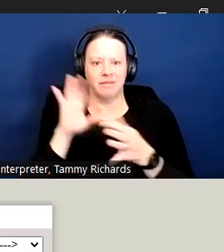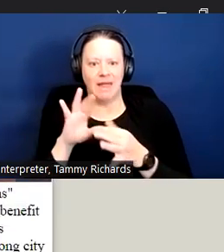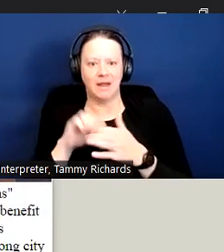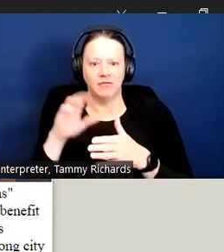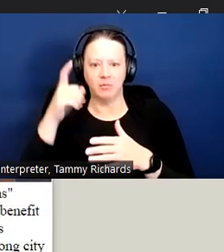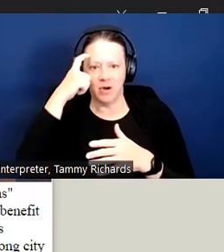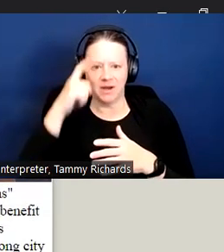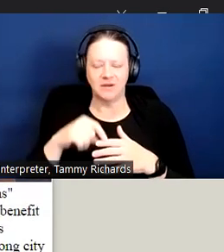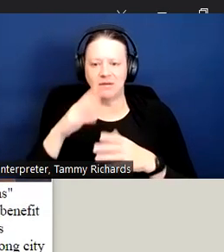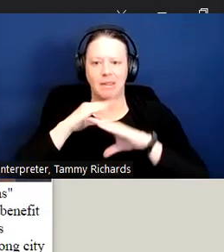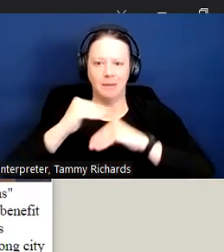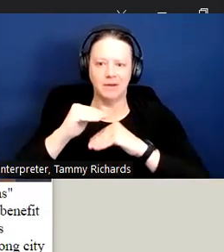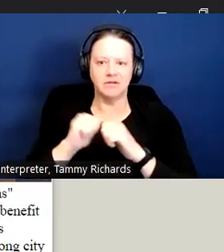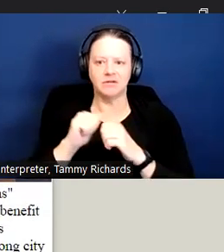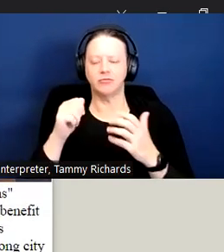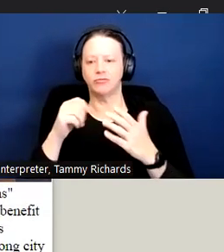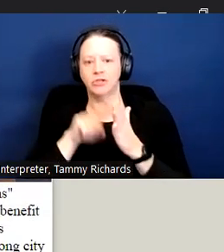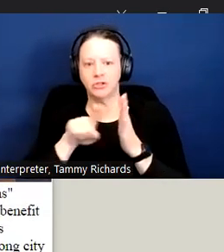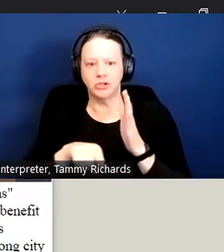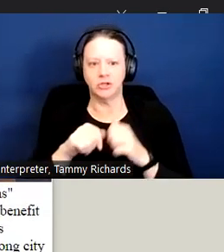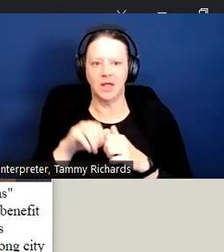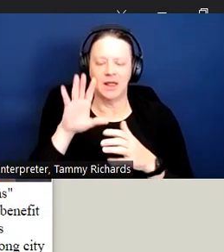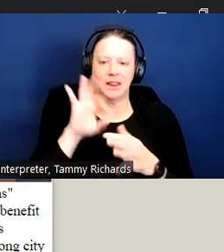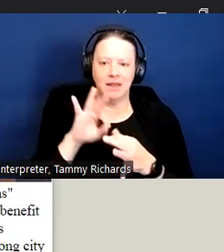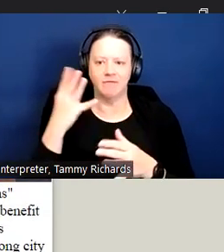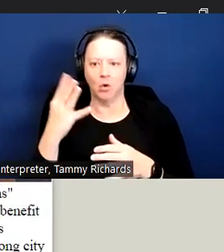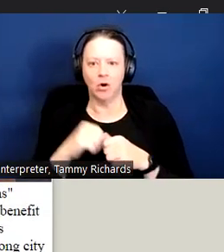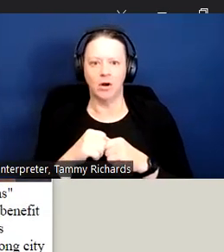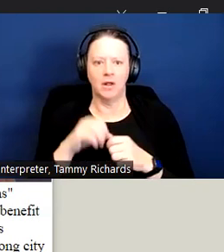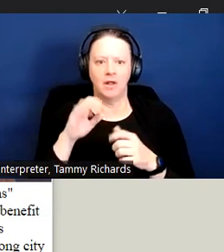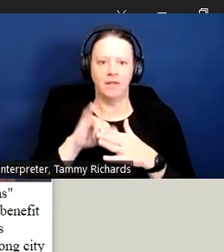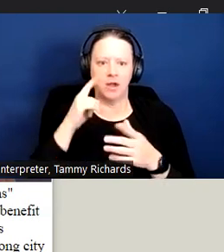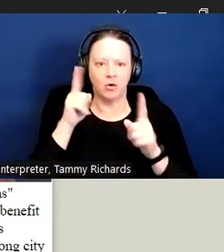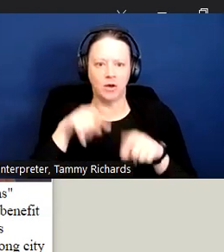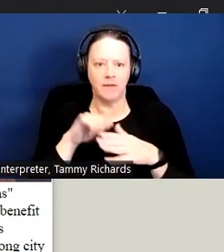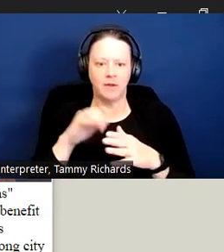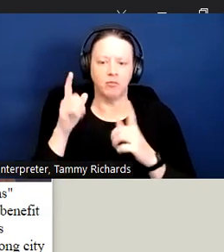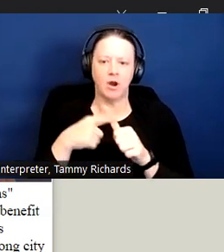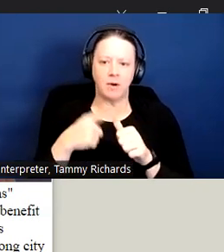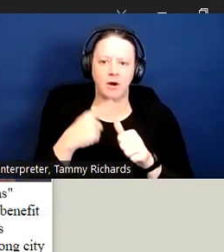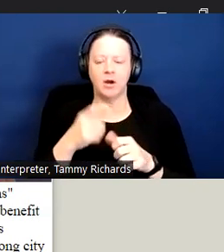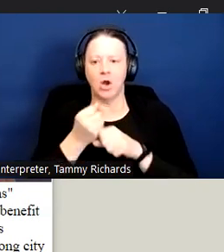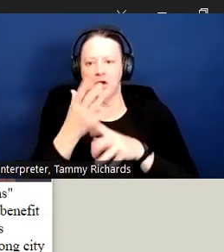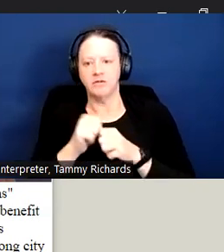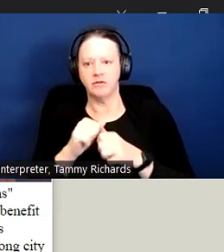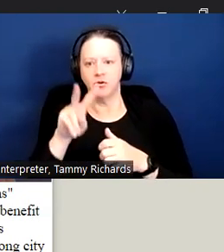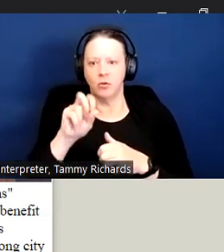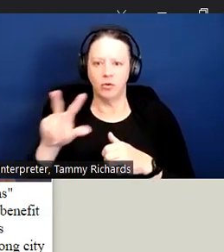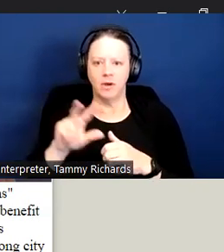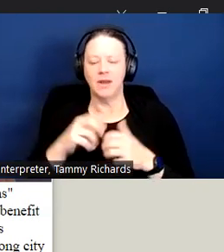04. After 3 years of effort, city scientists now agree that the primary cause of the 2003 heat wave was hot air from our link